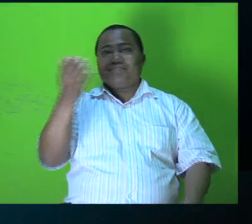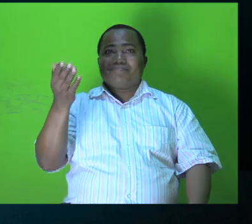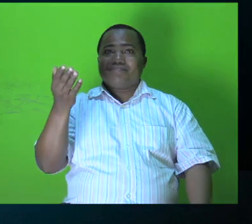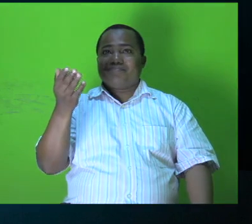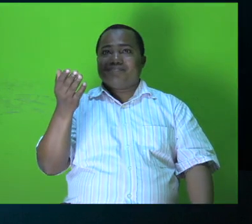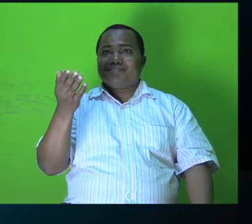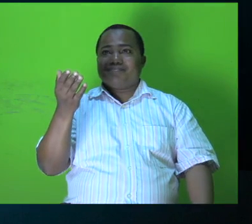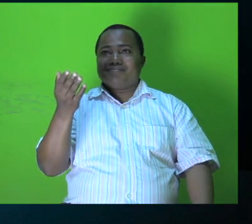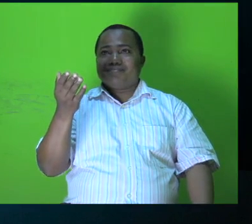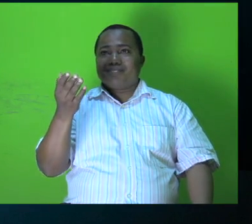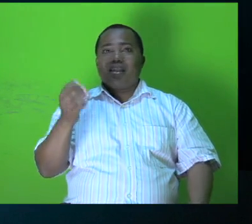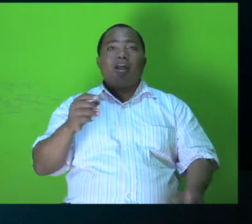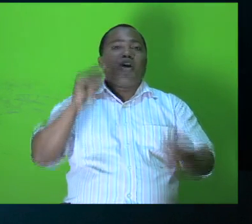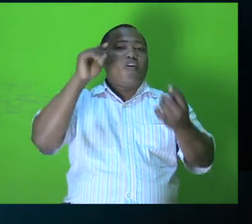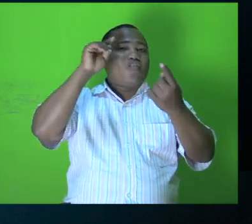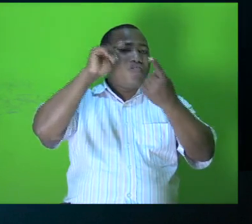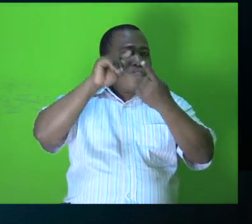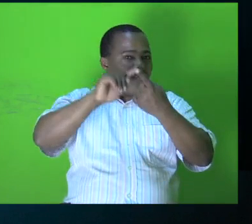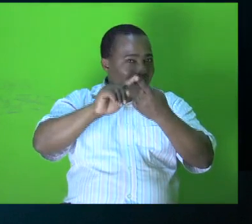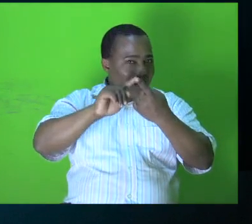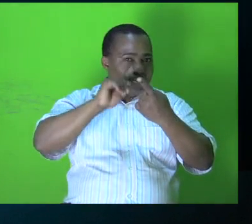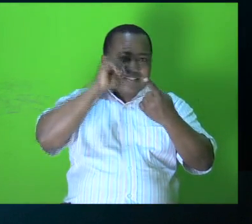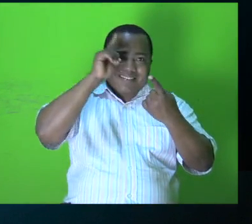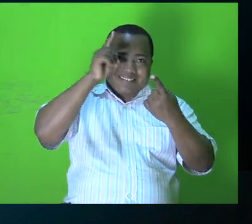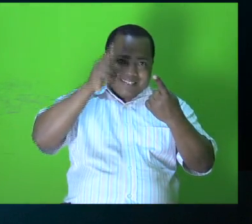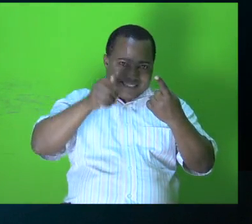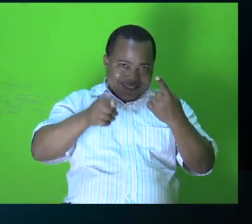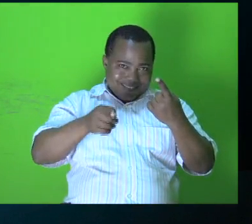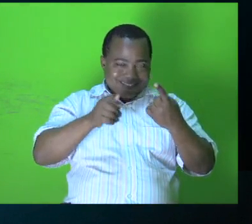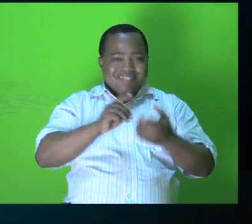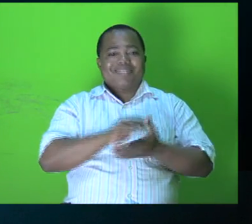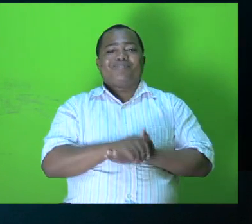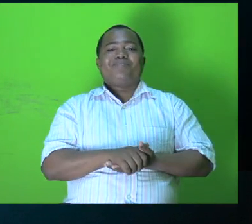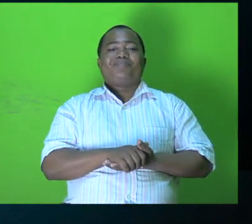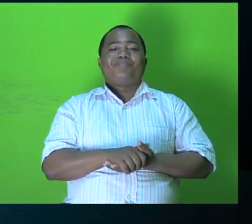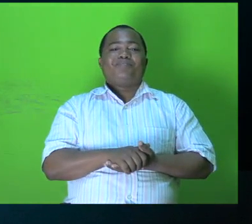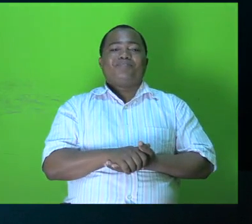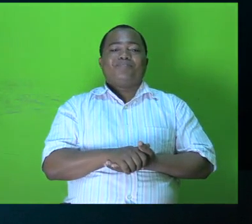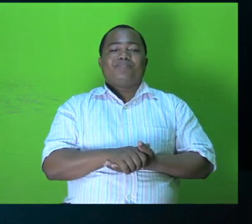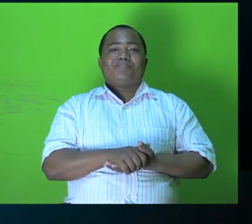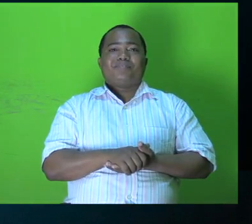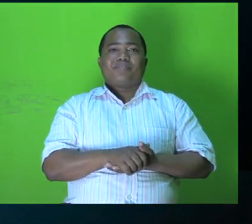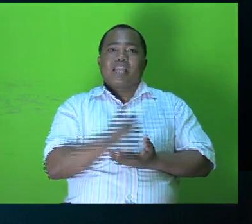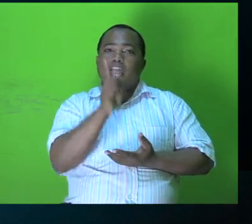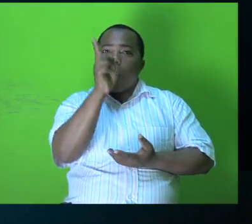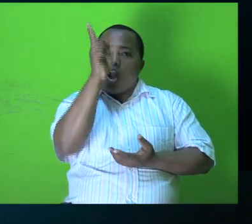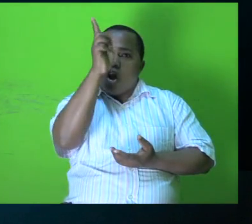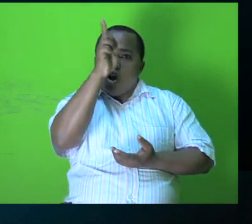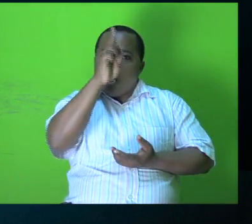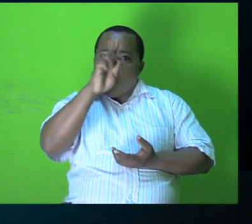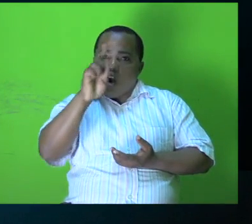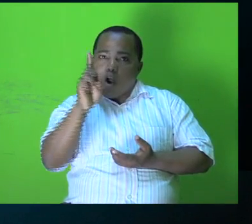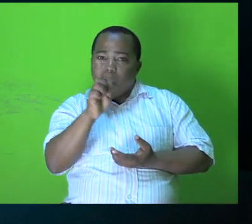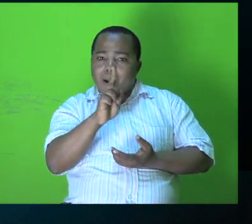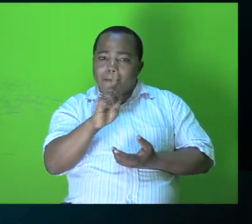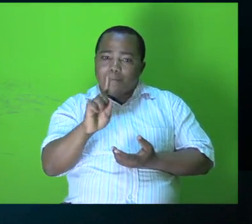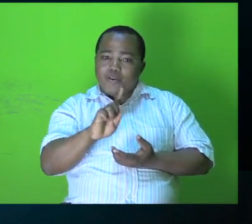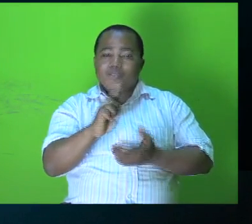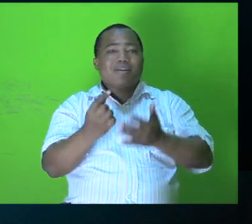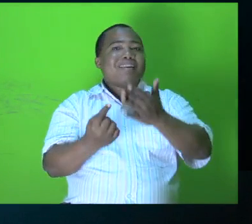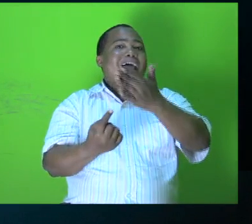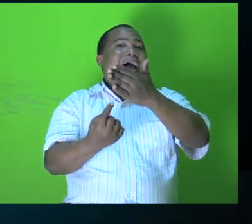The first one is chromosomes